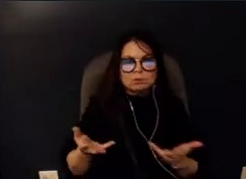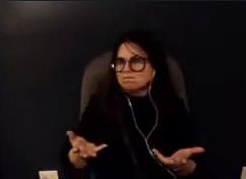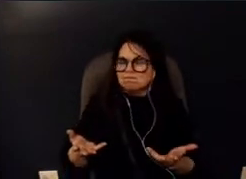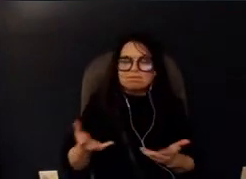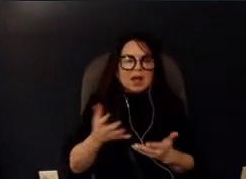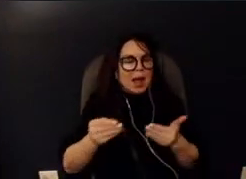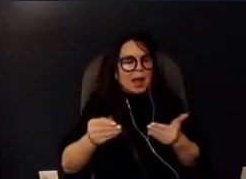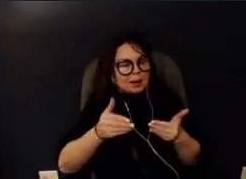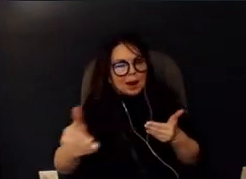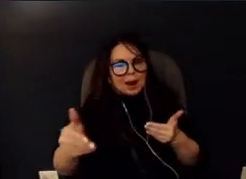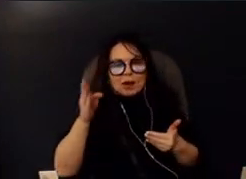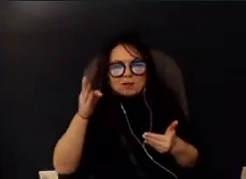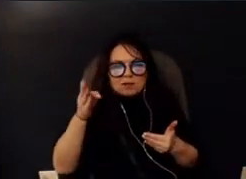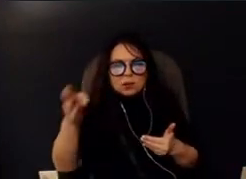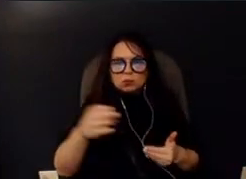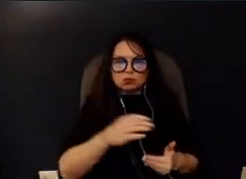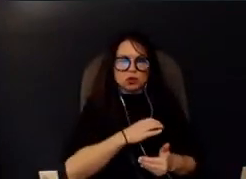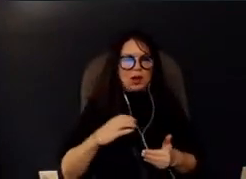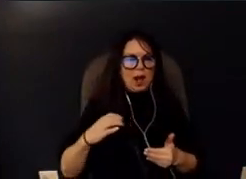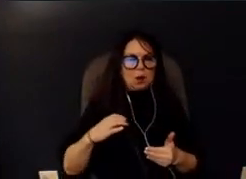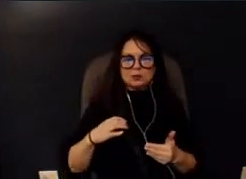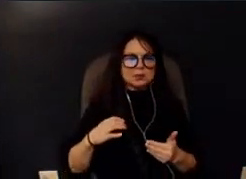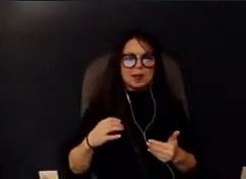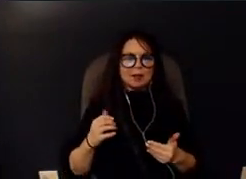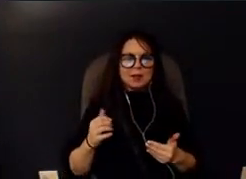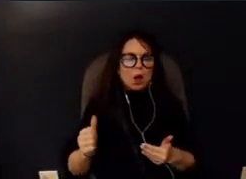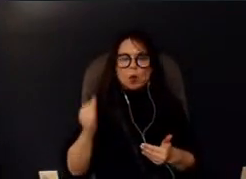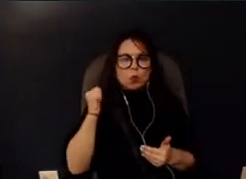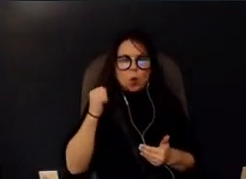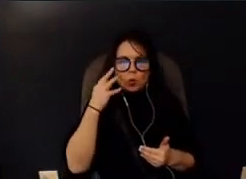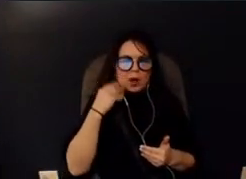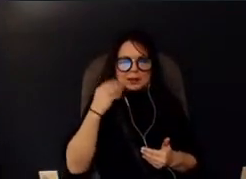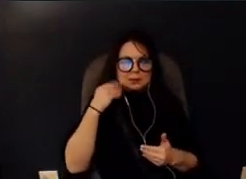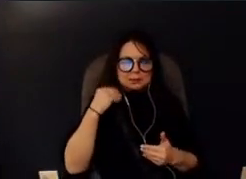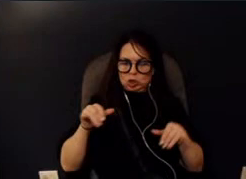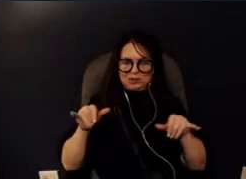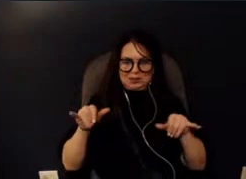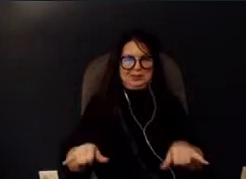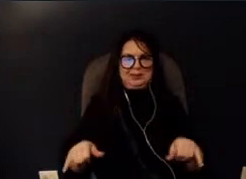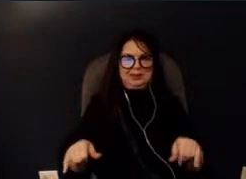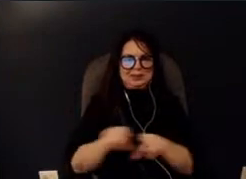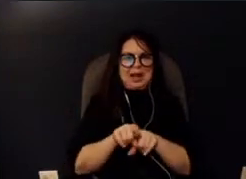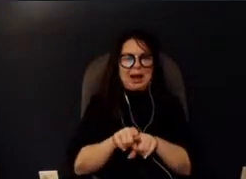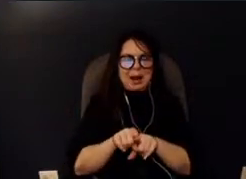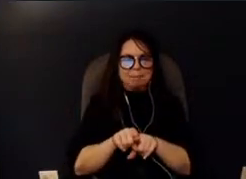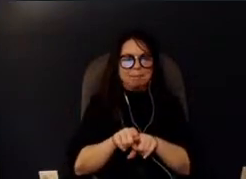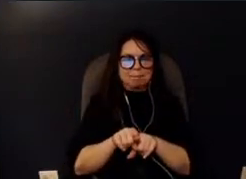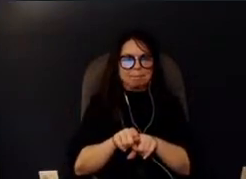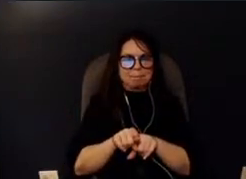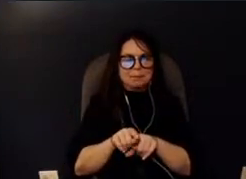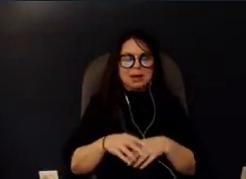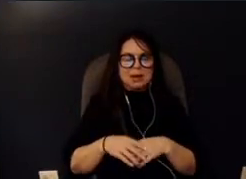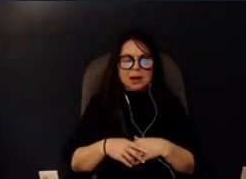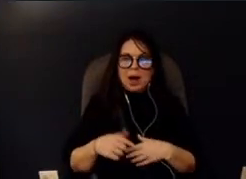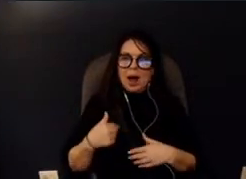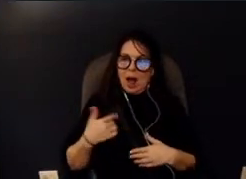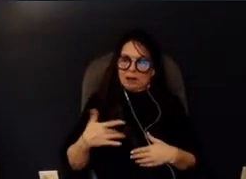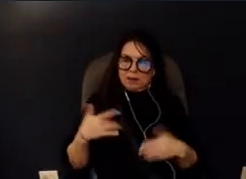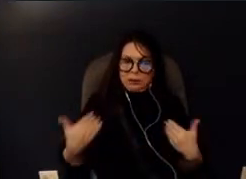to carry our city through these moments. And so I feel very indebted to every one of you